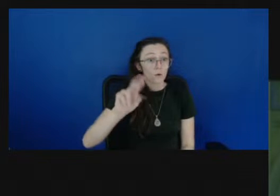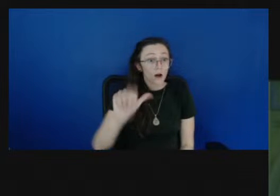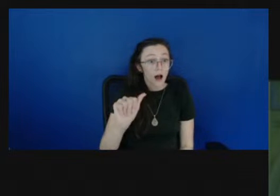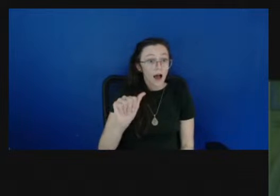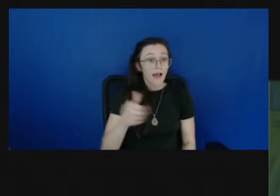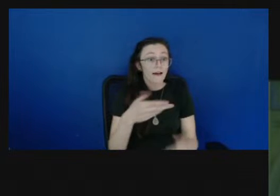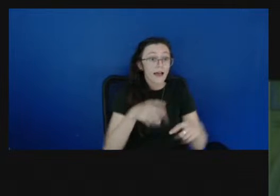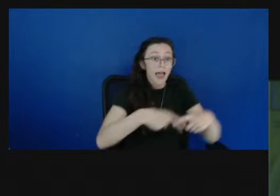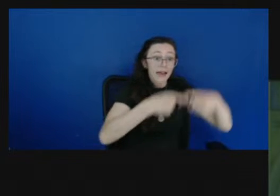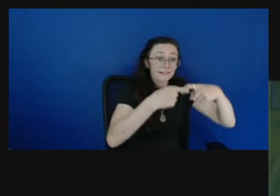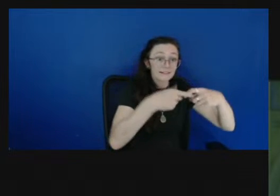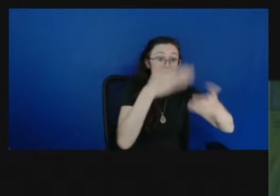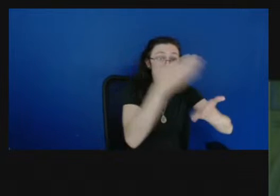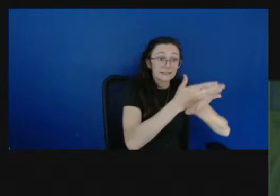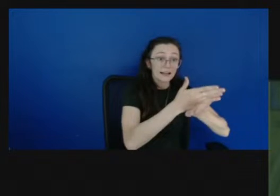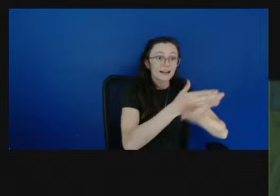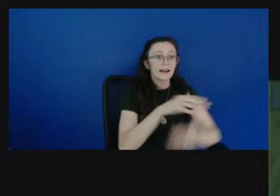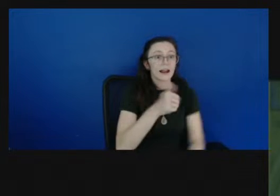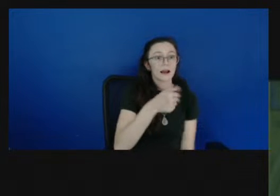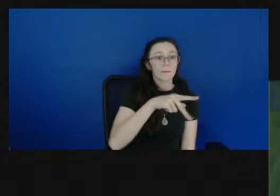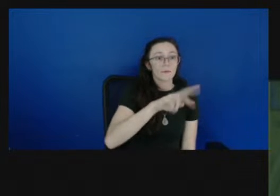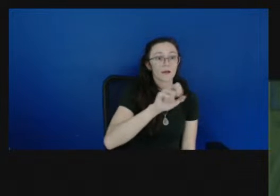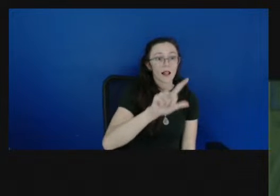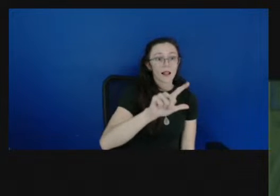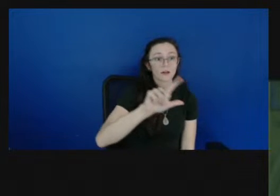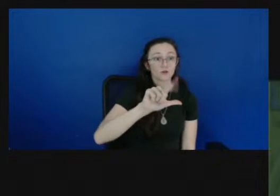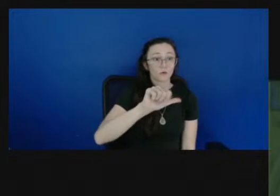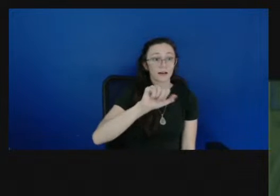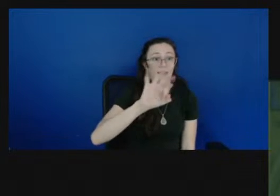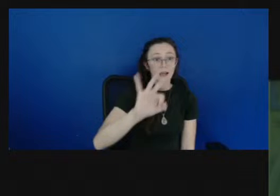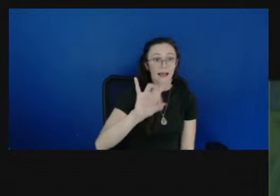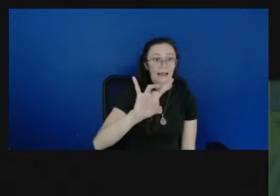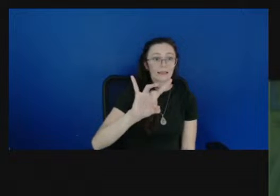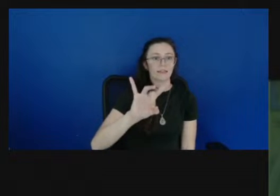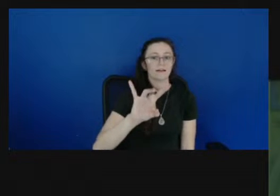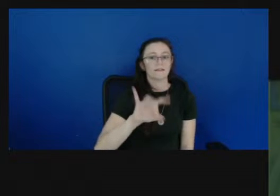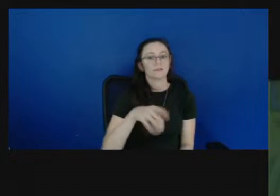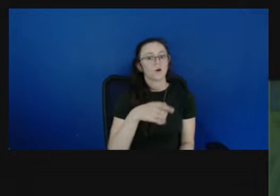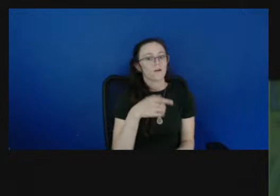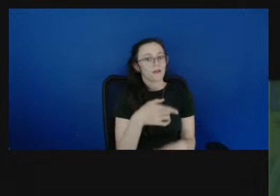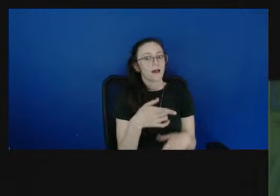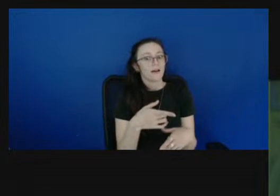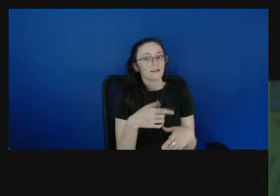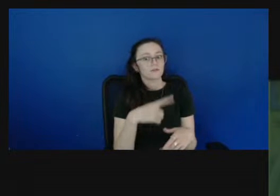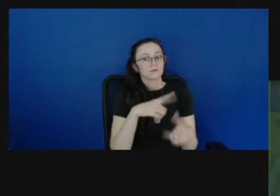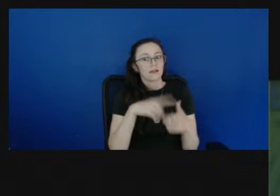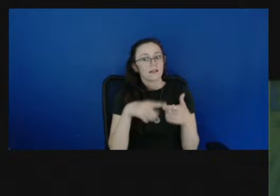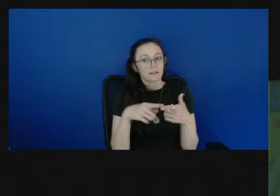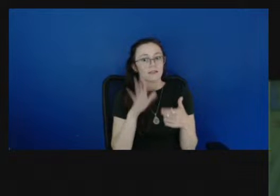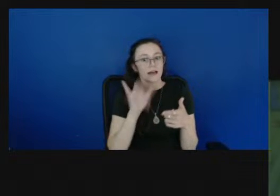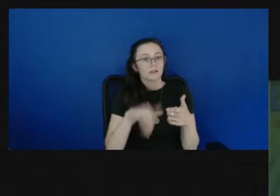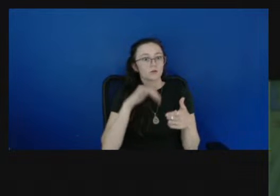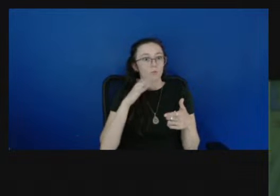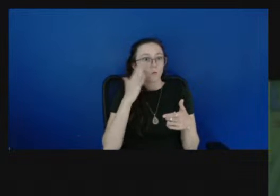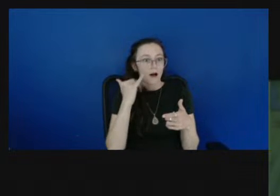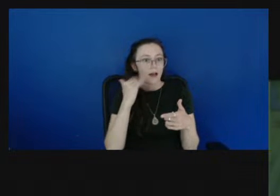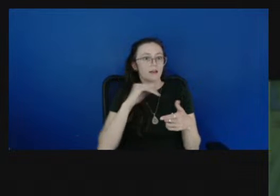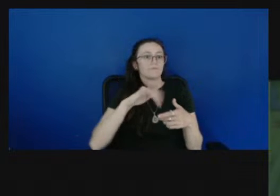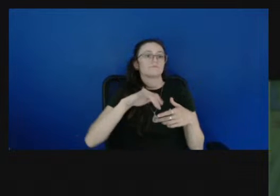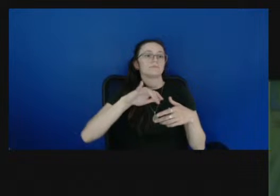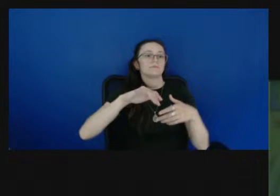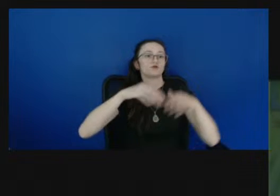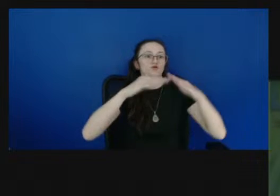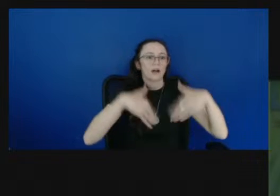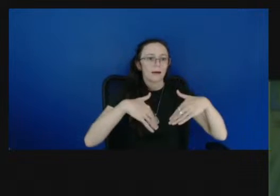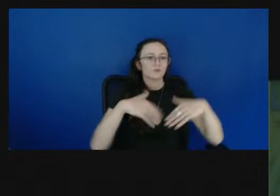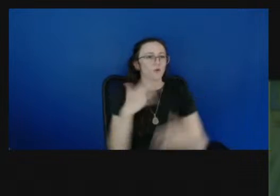April 28th. These are based on observations that were made by Oliver Emerson at the time. So why didn't the floor drop during the intrusion